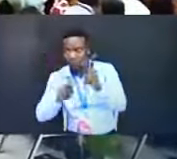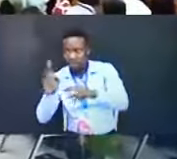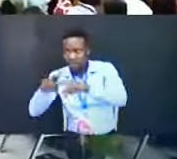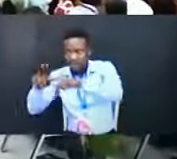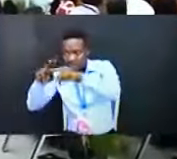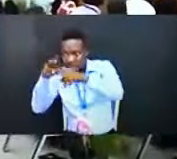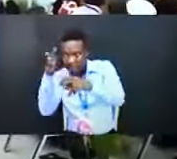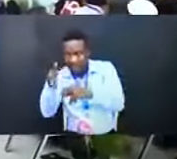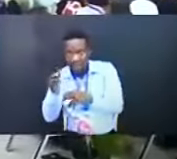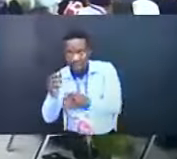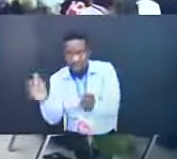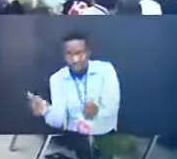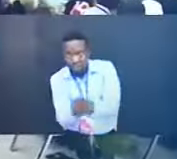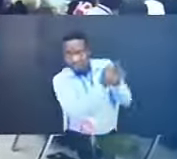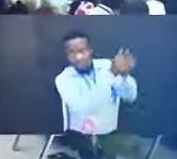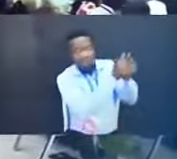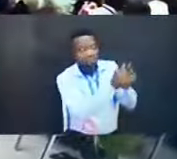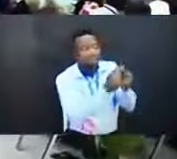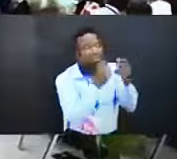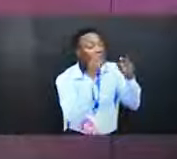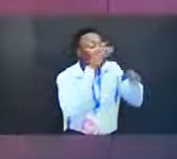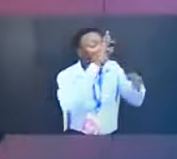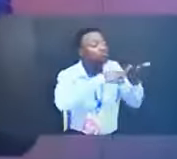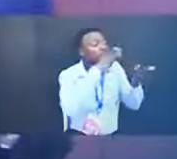not is God.